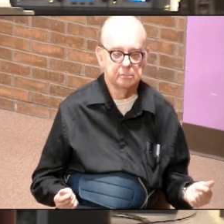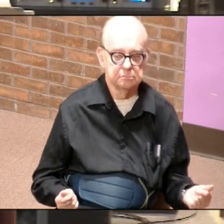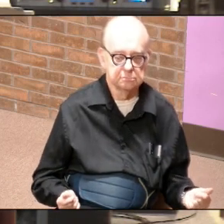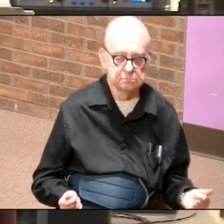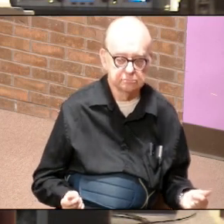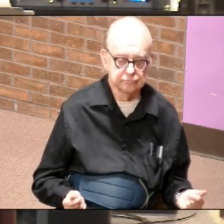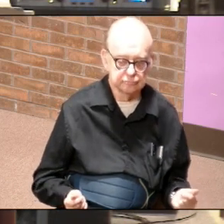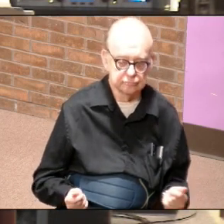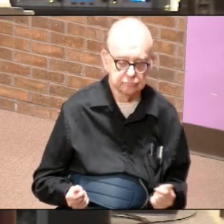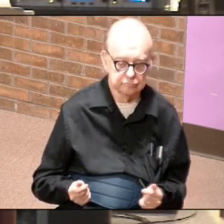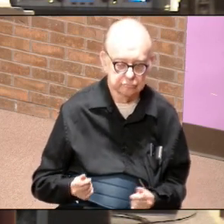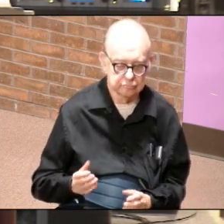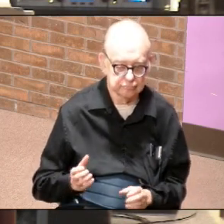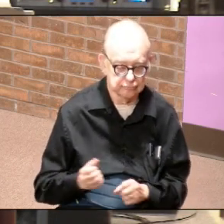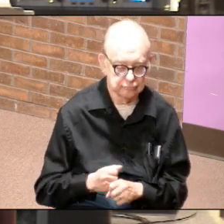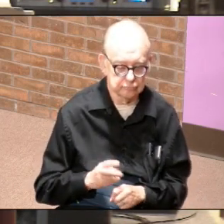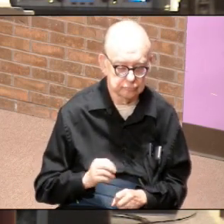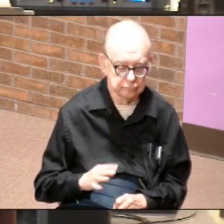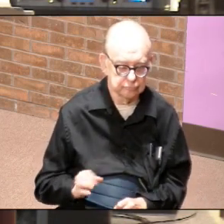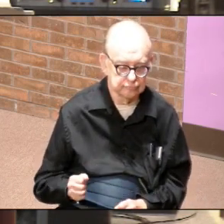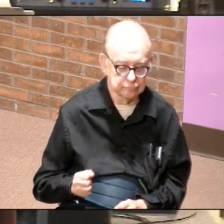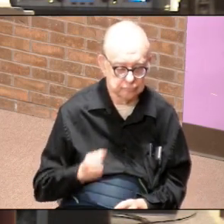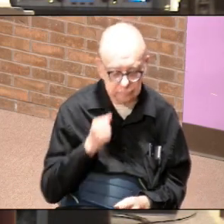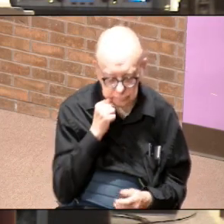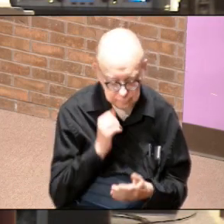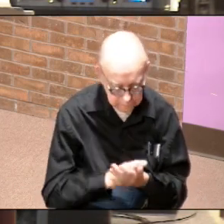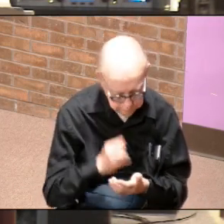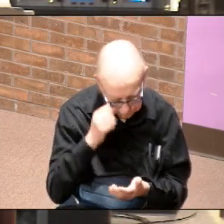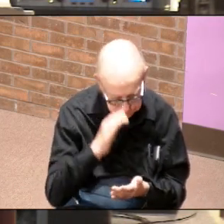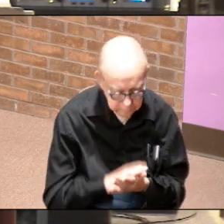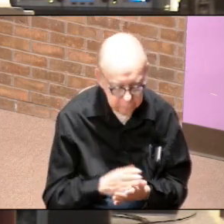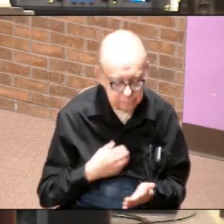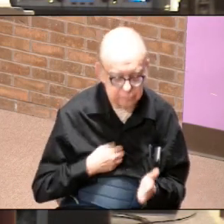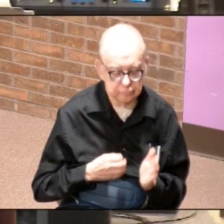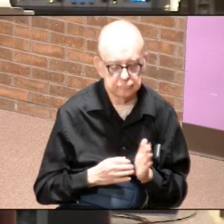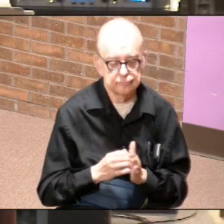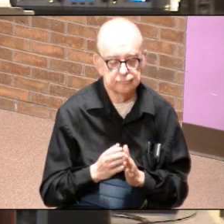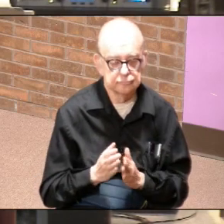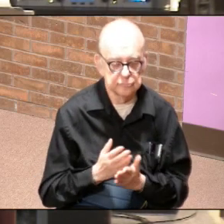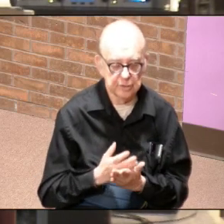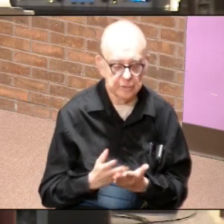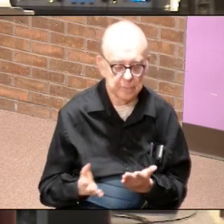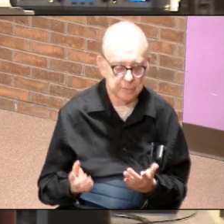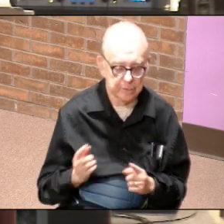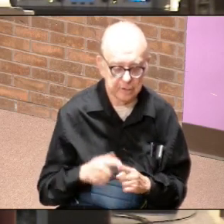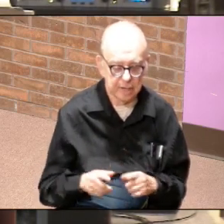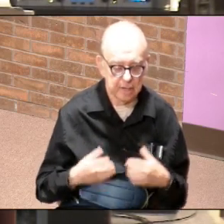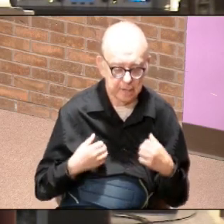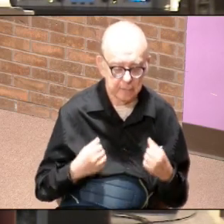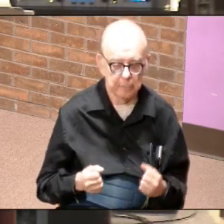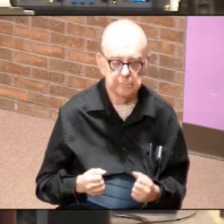They got the news that the wife or the husband has got cancer or something incurable.